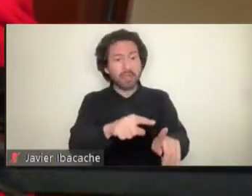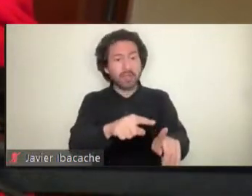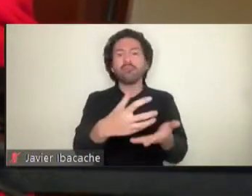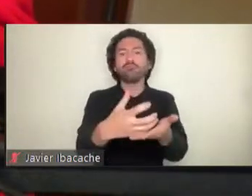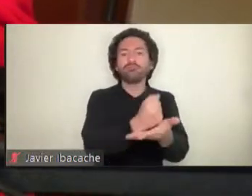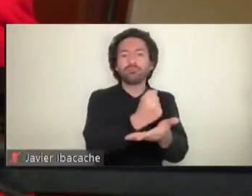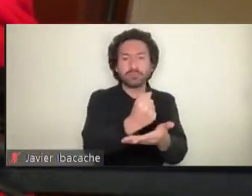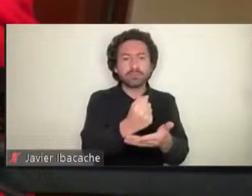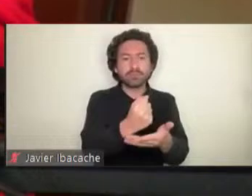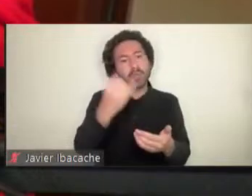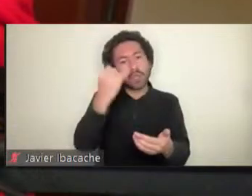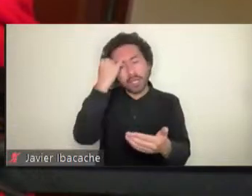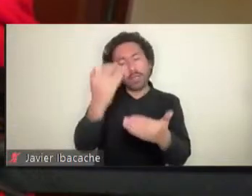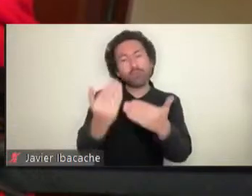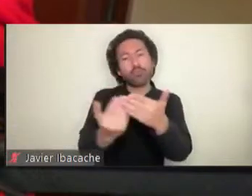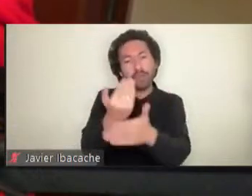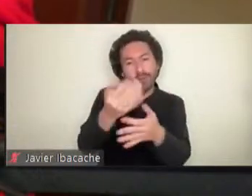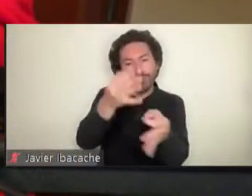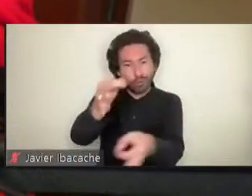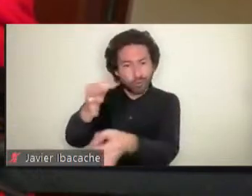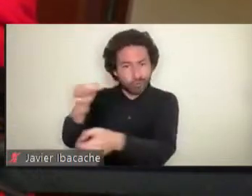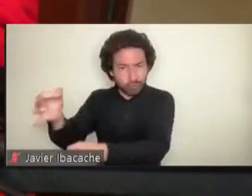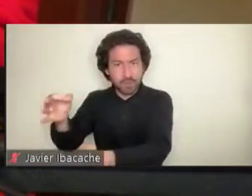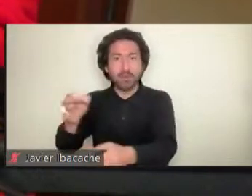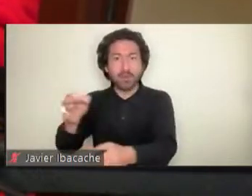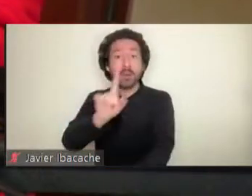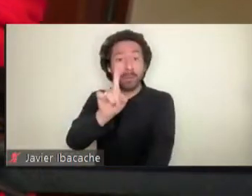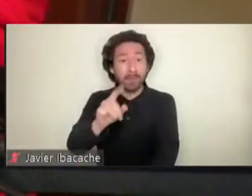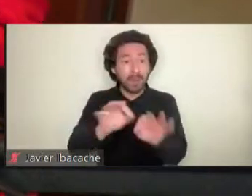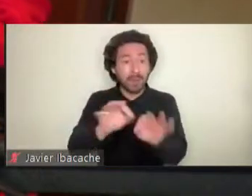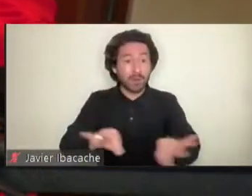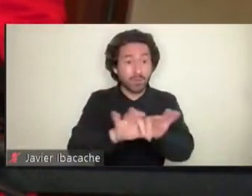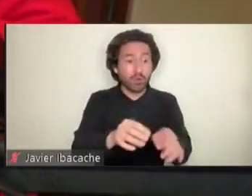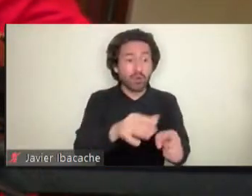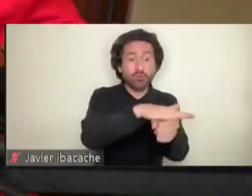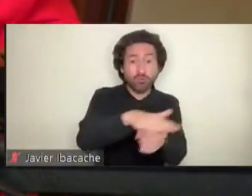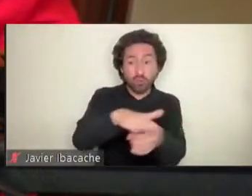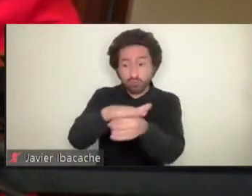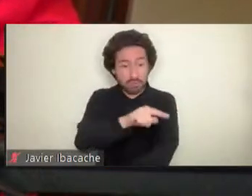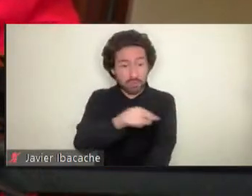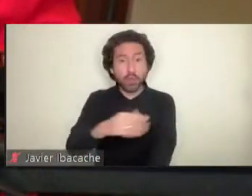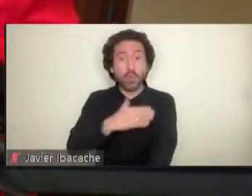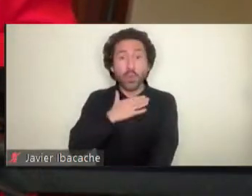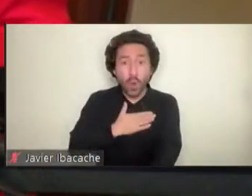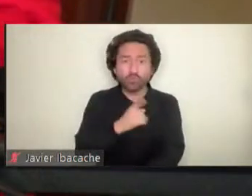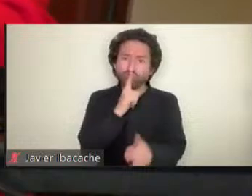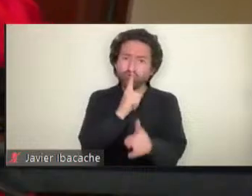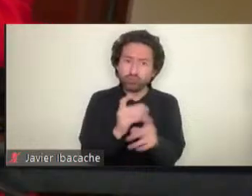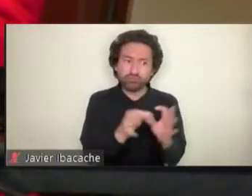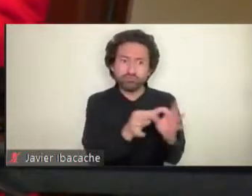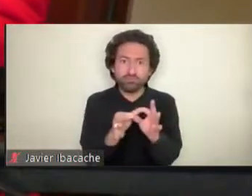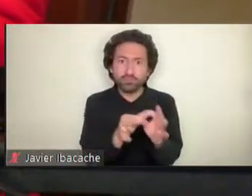innovative instruments once territories are truly willing to work together. Thank you.